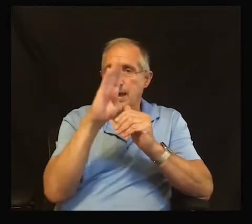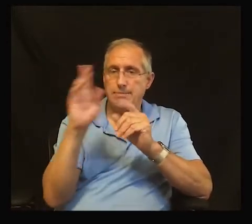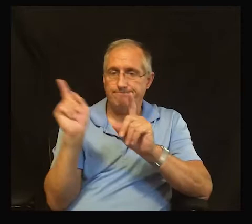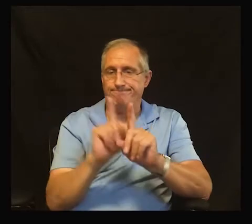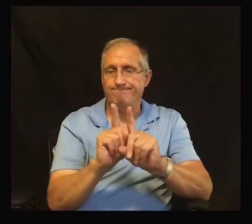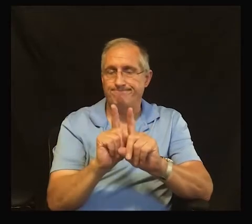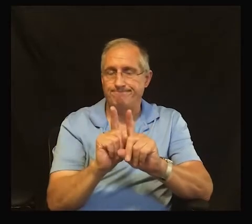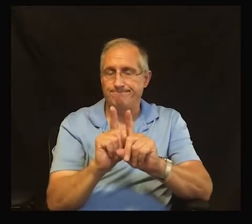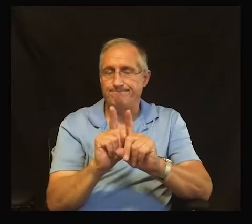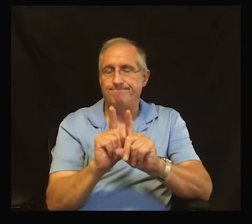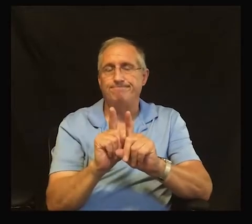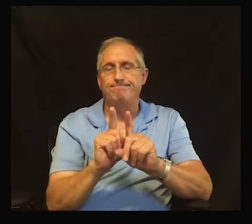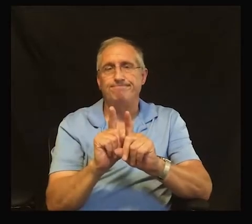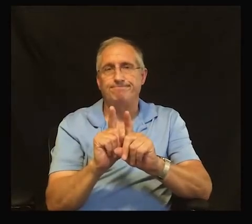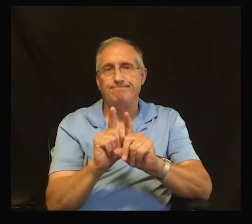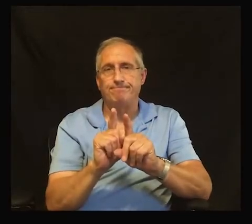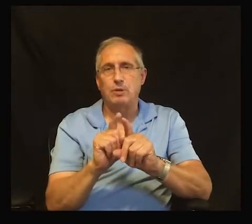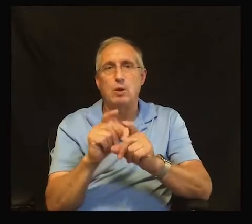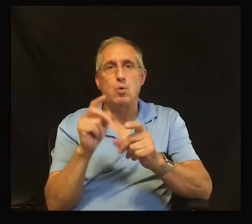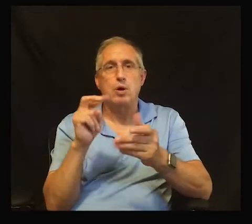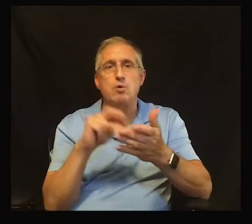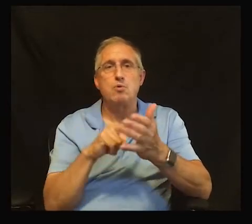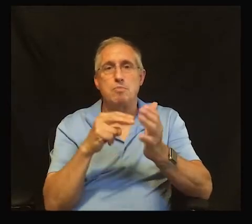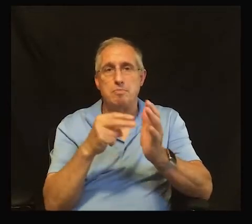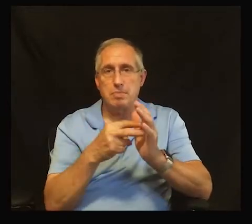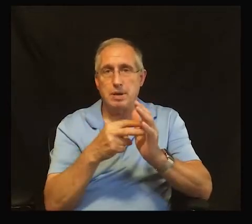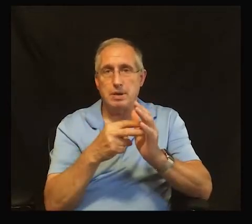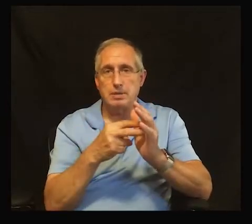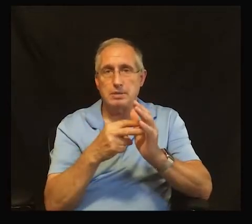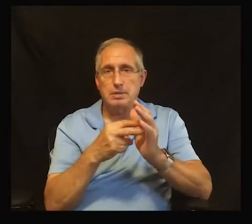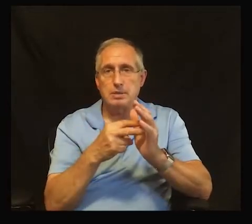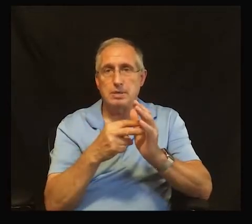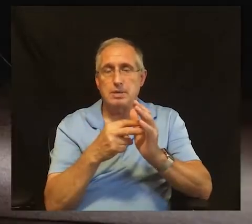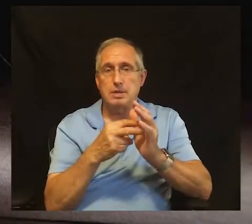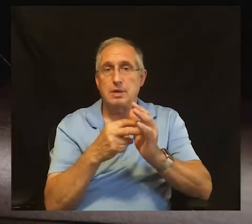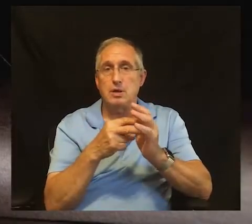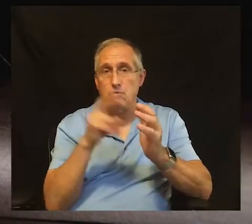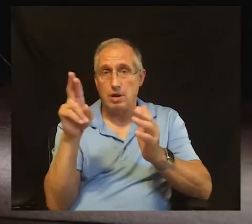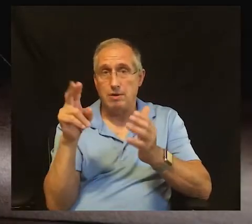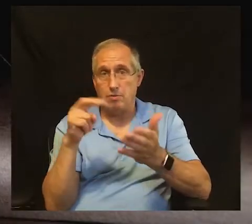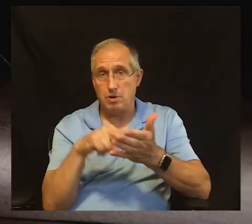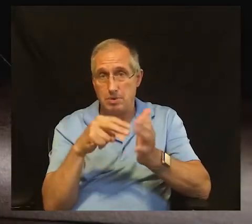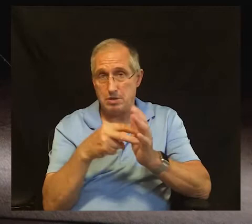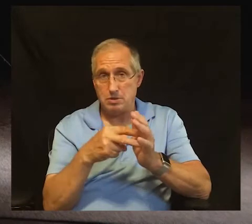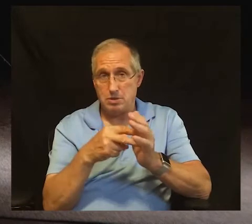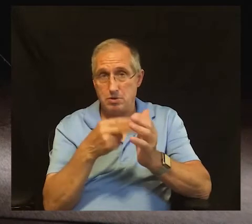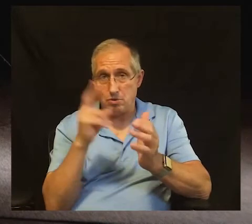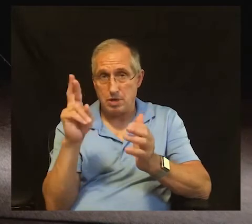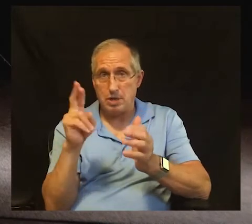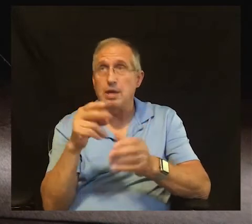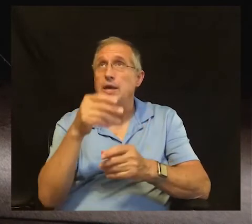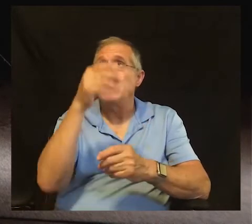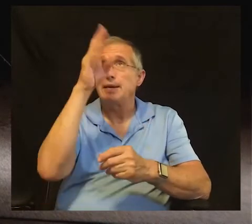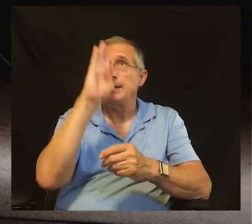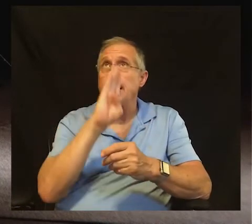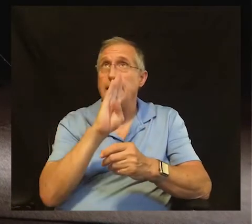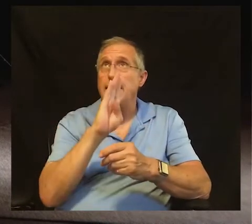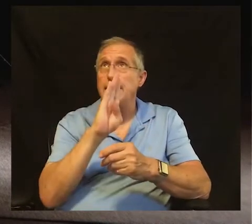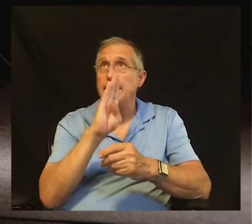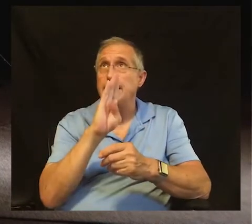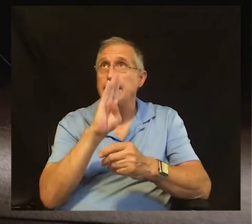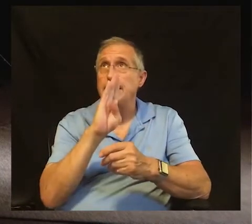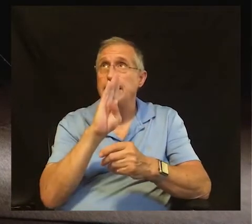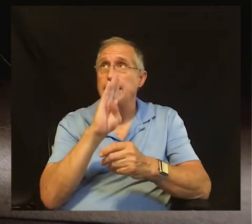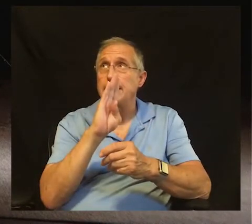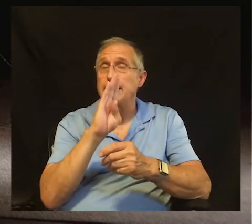than just God is standing nearby watching. What it actually means is this. Ready for the definition? It means this. That God